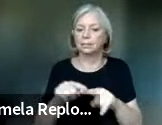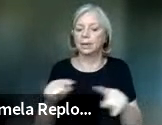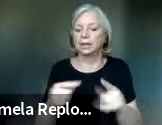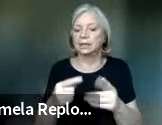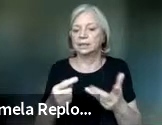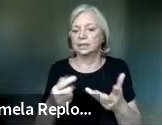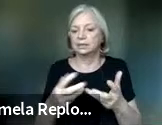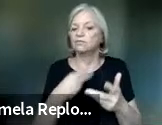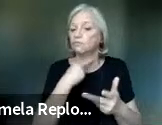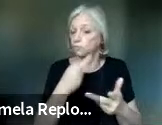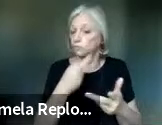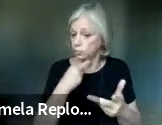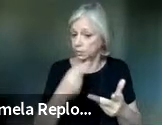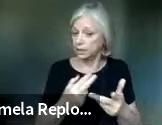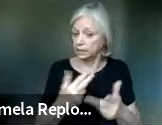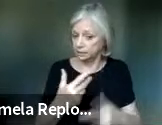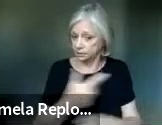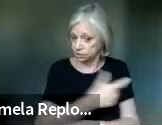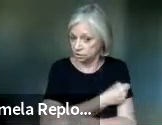vaccinated?